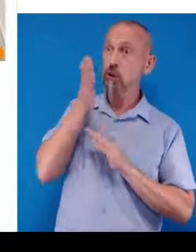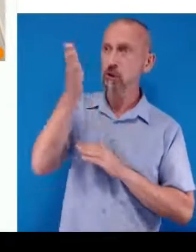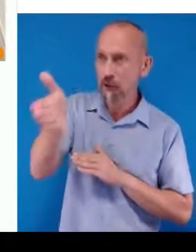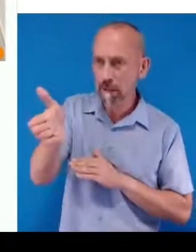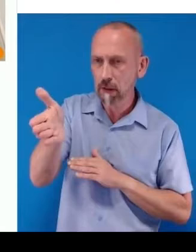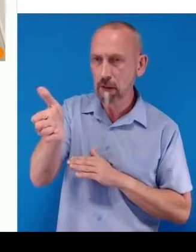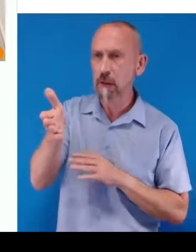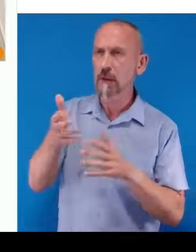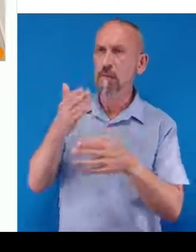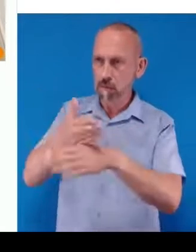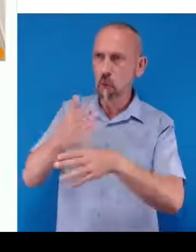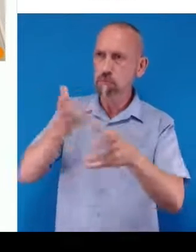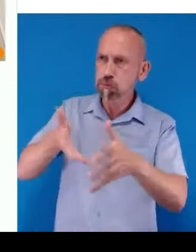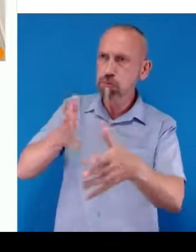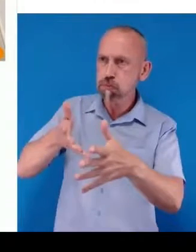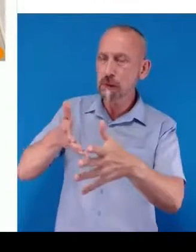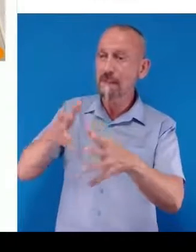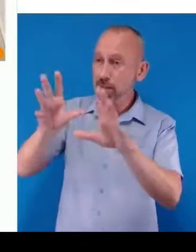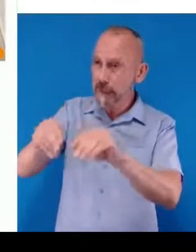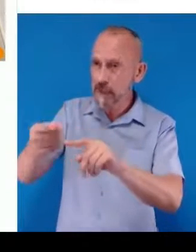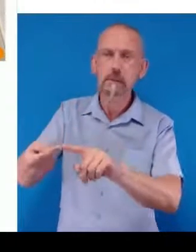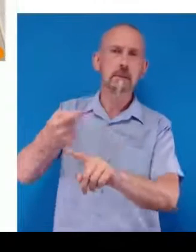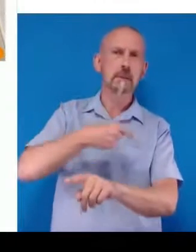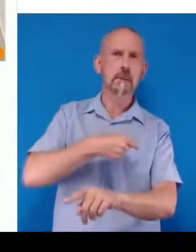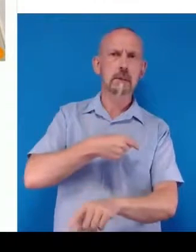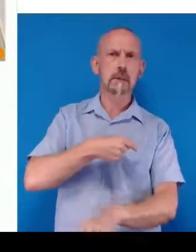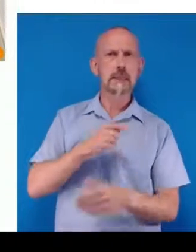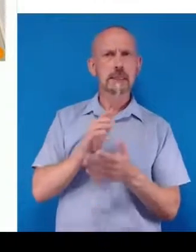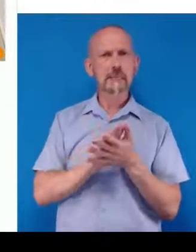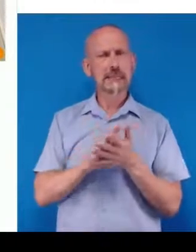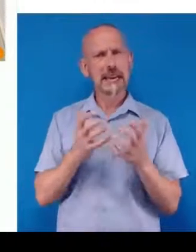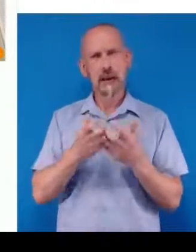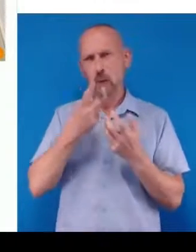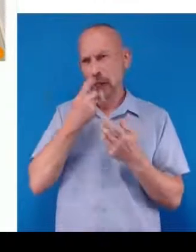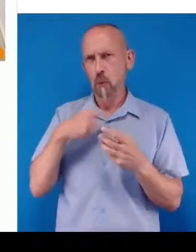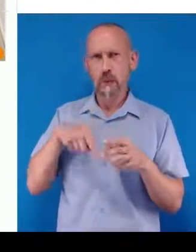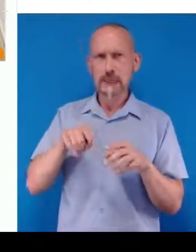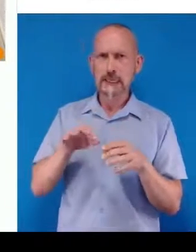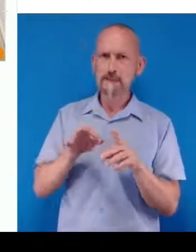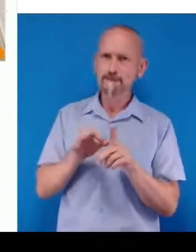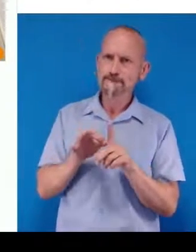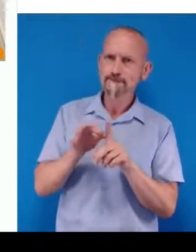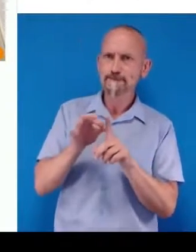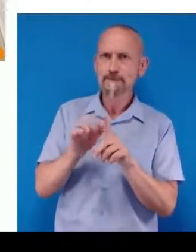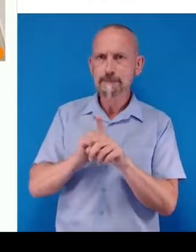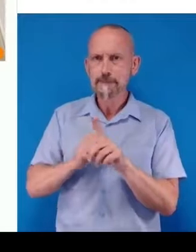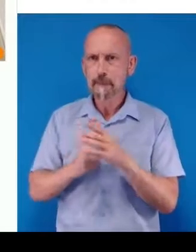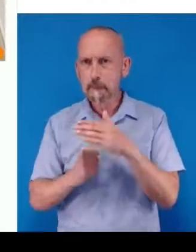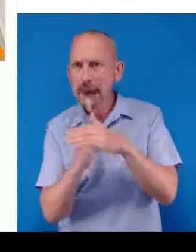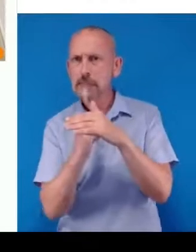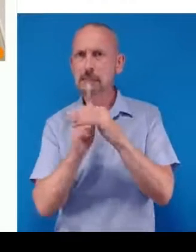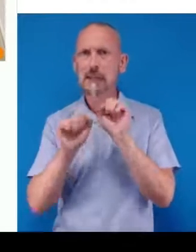can we maximize their time, and at the same time, how can we complement